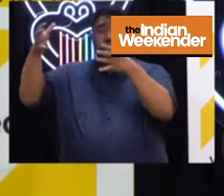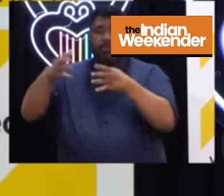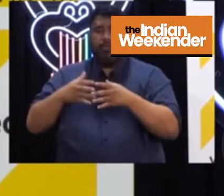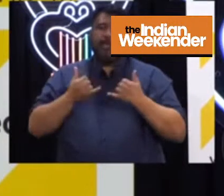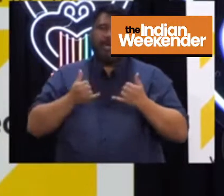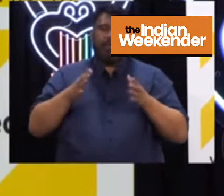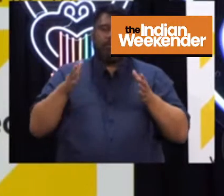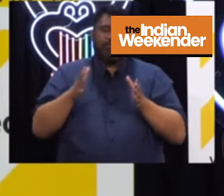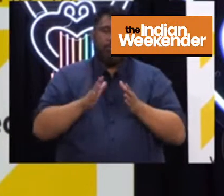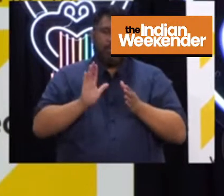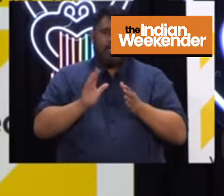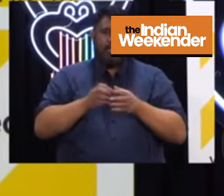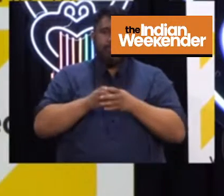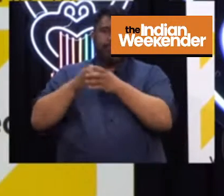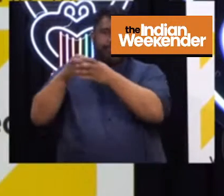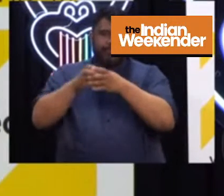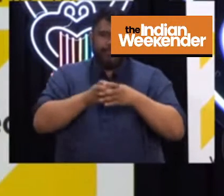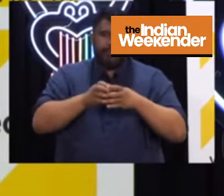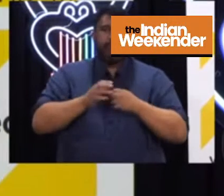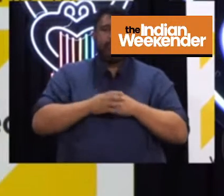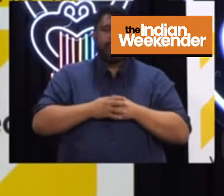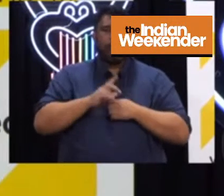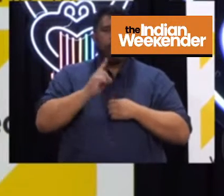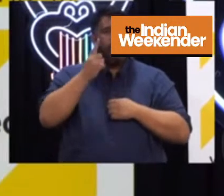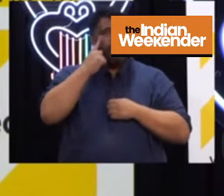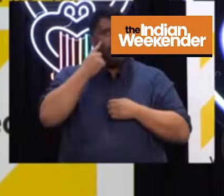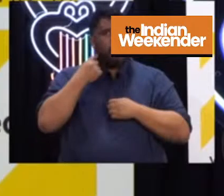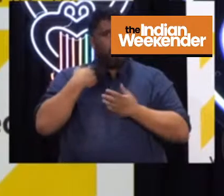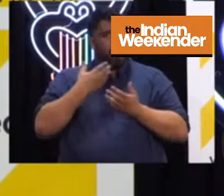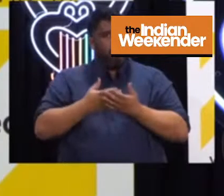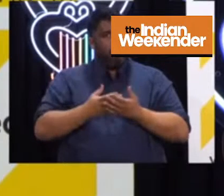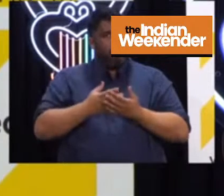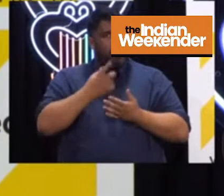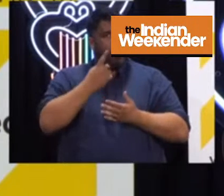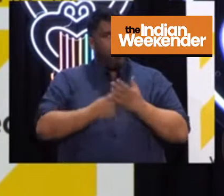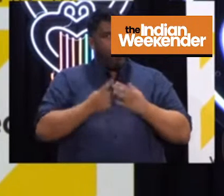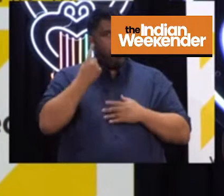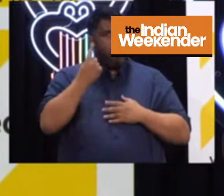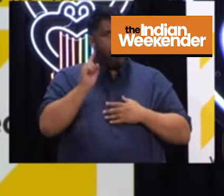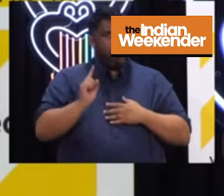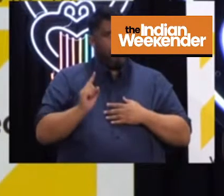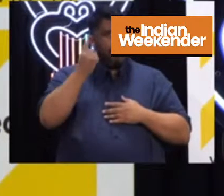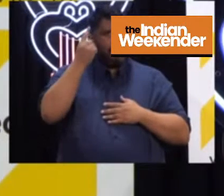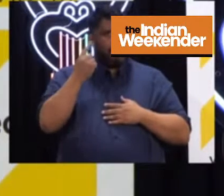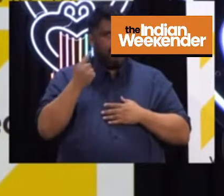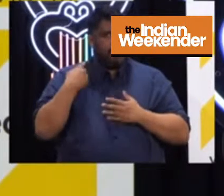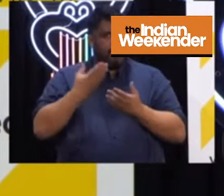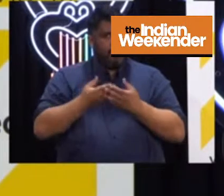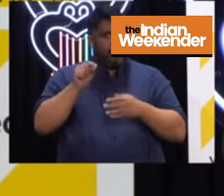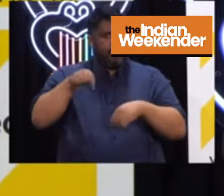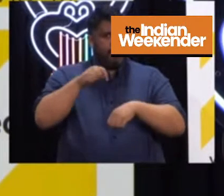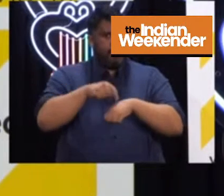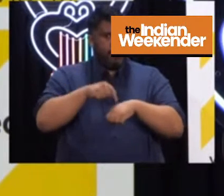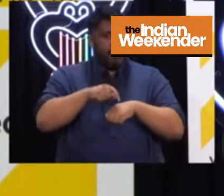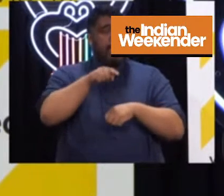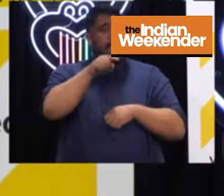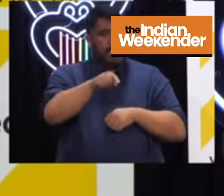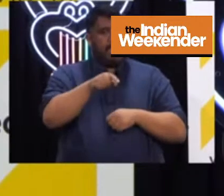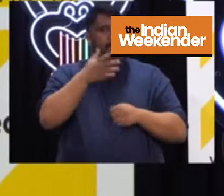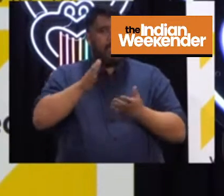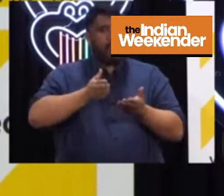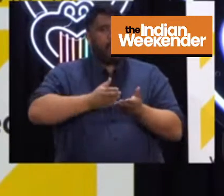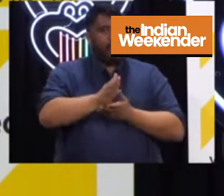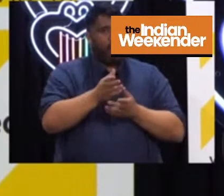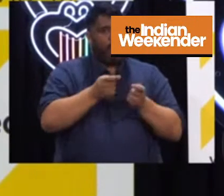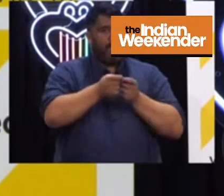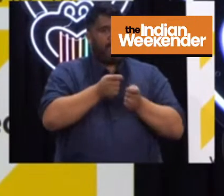fact, my recollection is that we have only had one minister throughout this period who has used our managed isolation